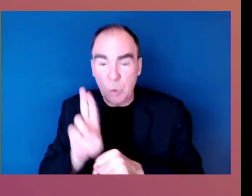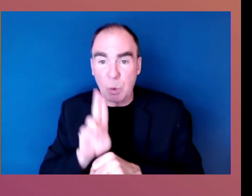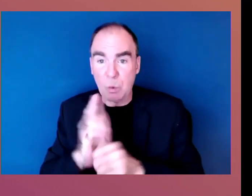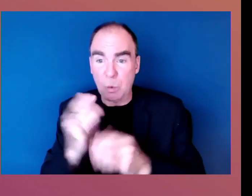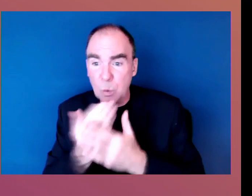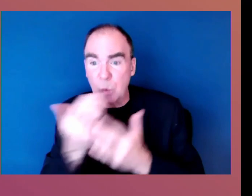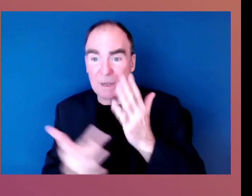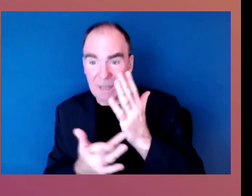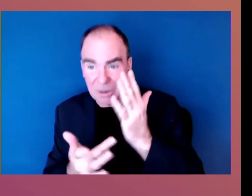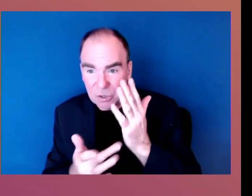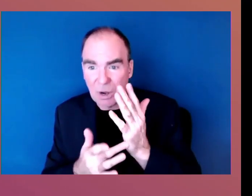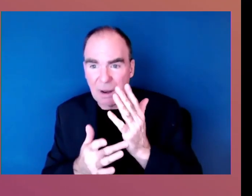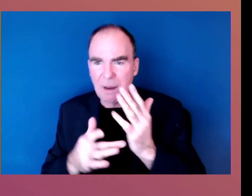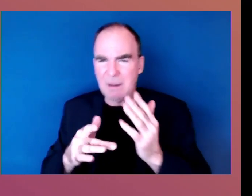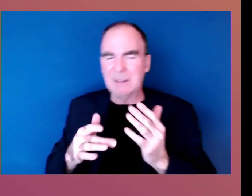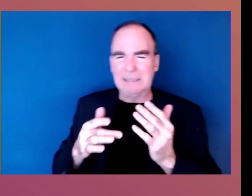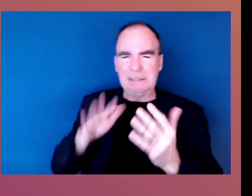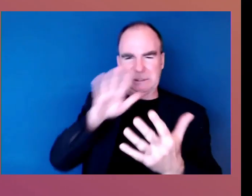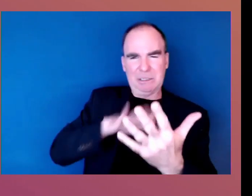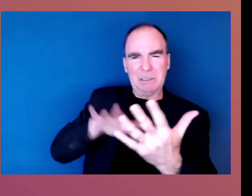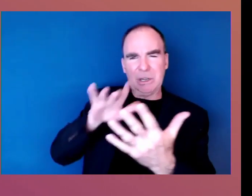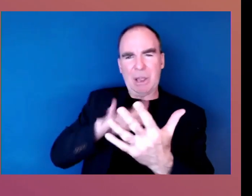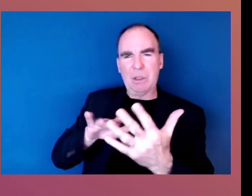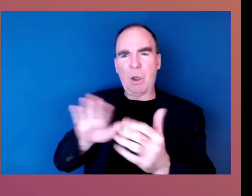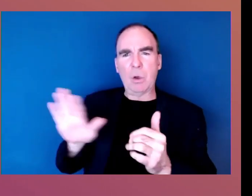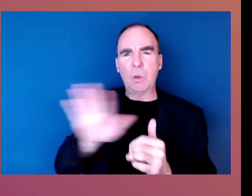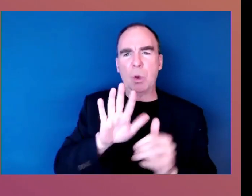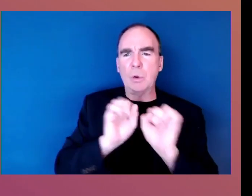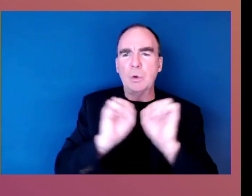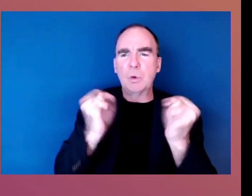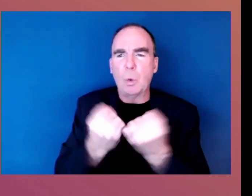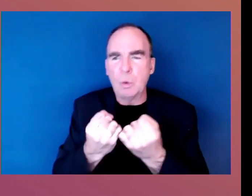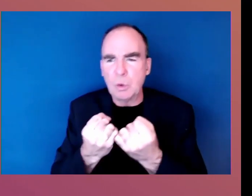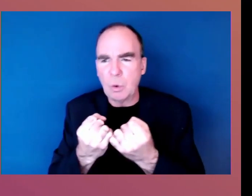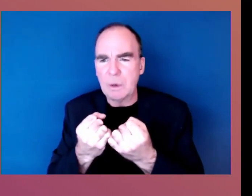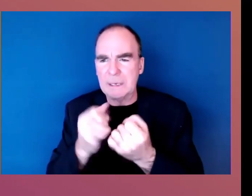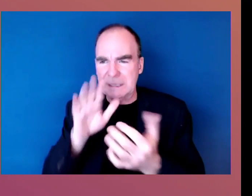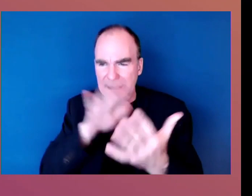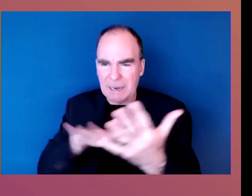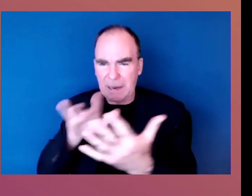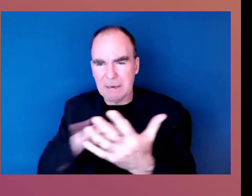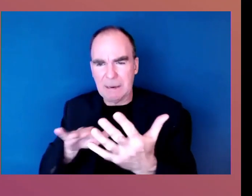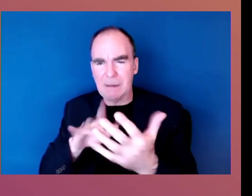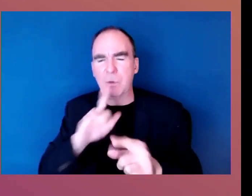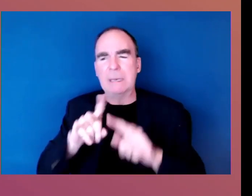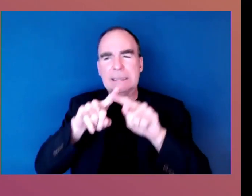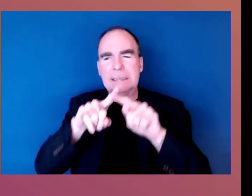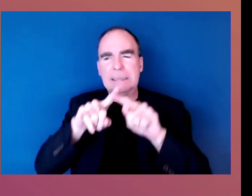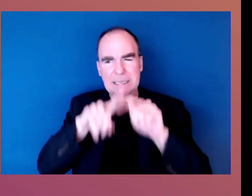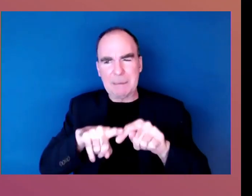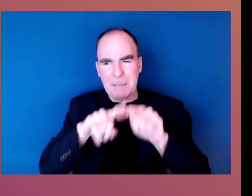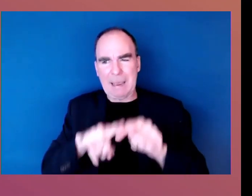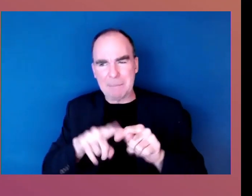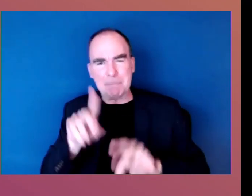feel significantly positive if a device is operated by a blind person as an assistive